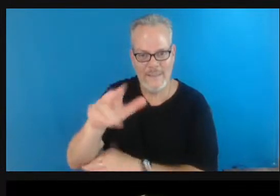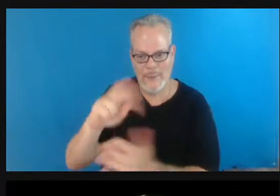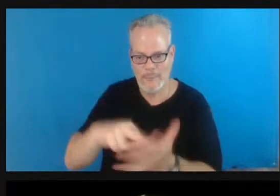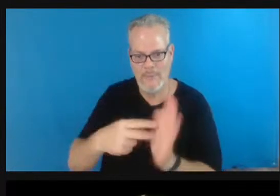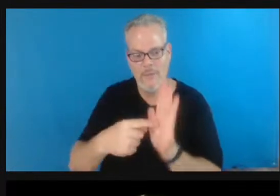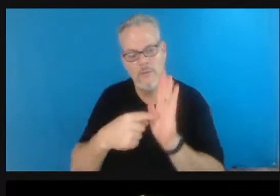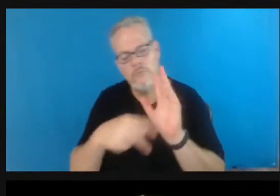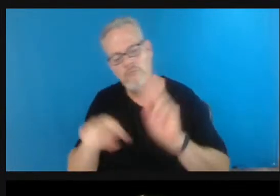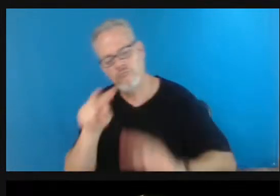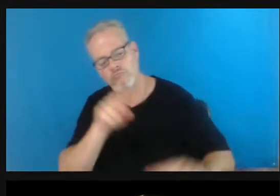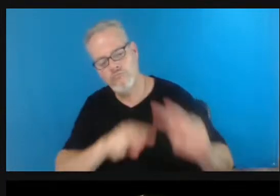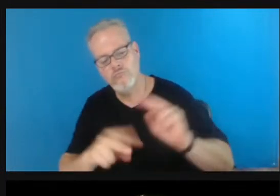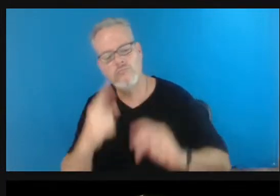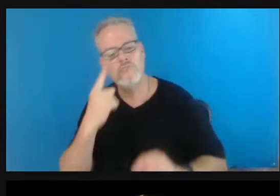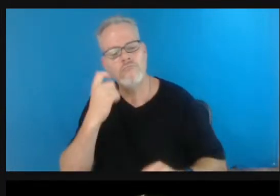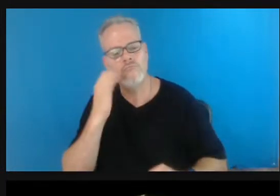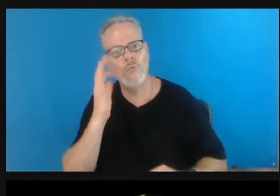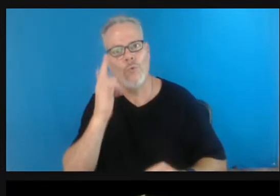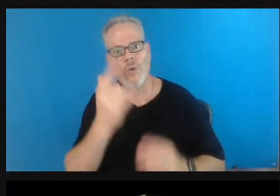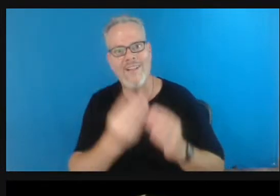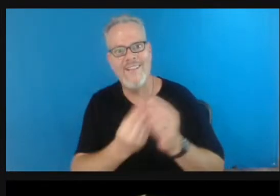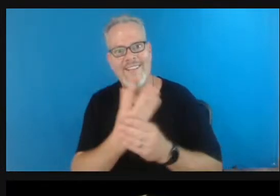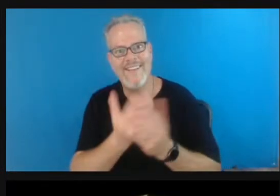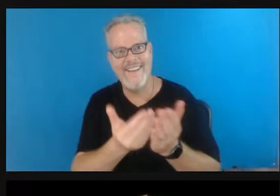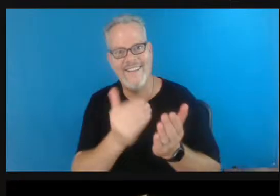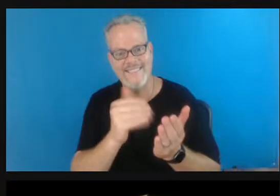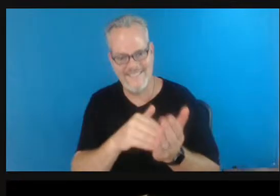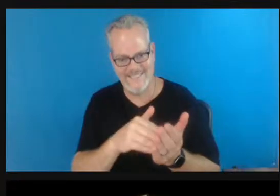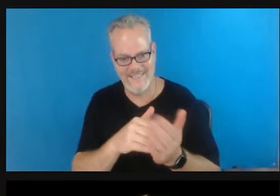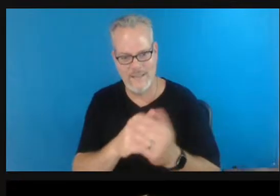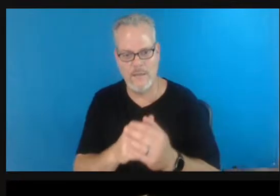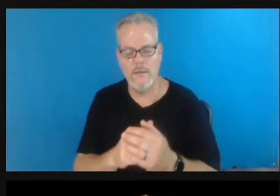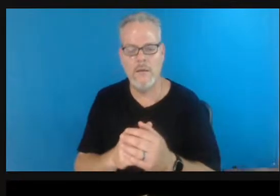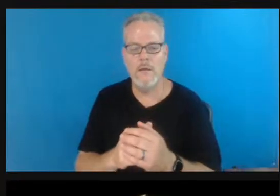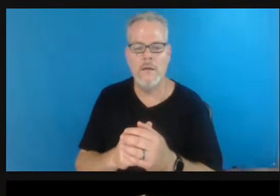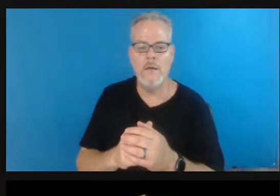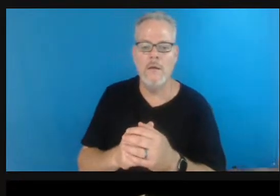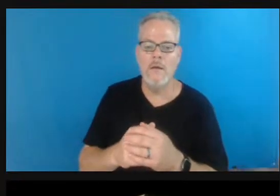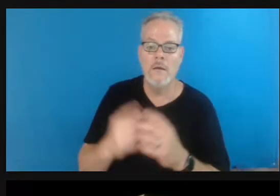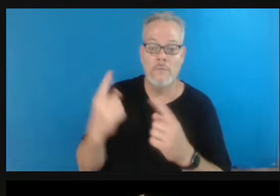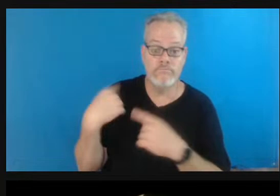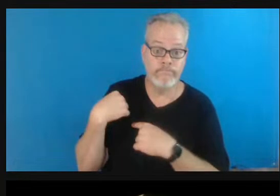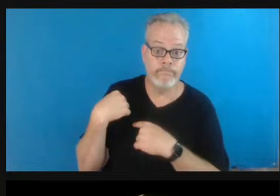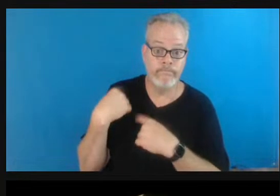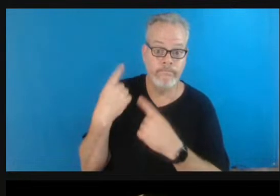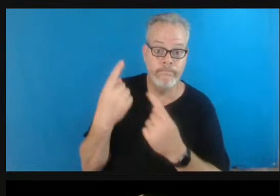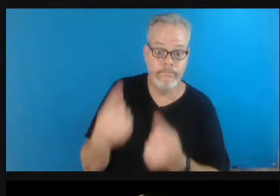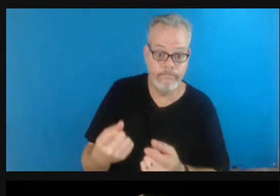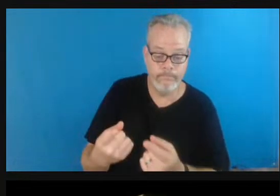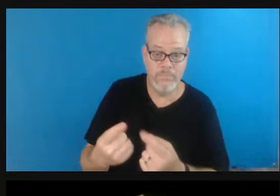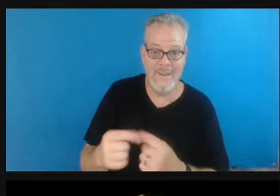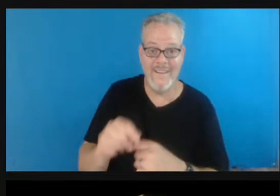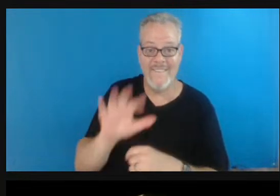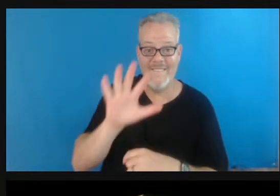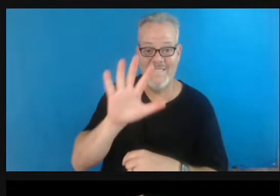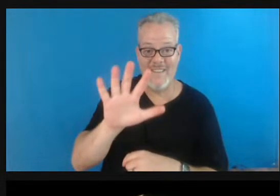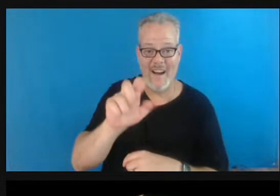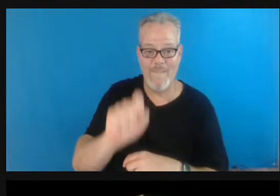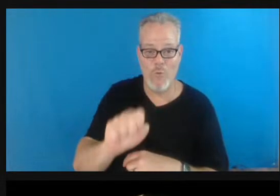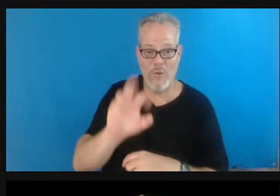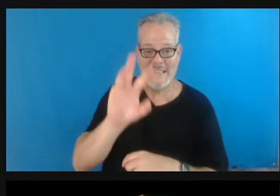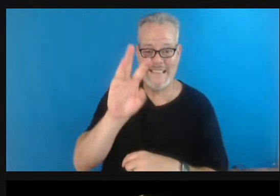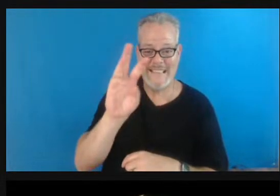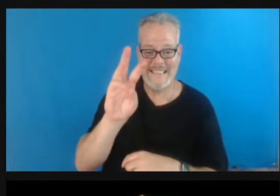And so since we've recovered about 5.5 of the 8 microradians we lost during